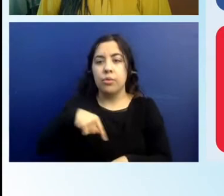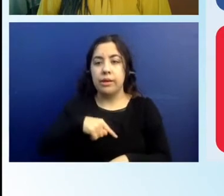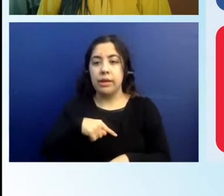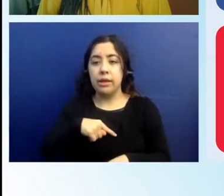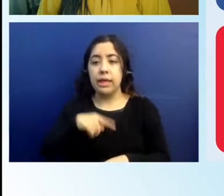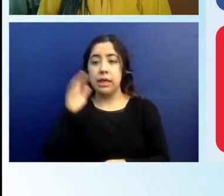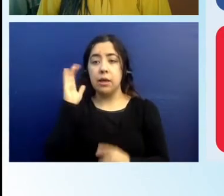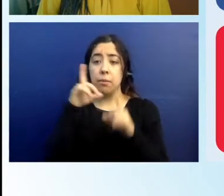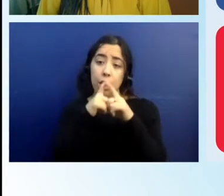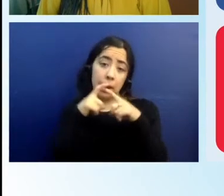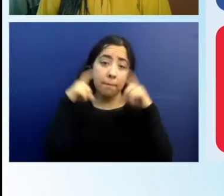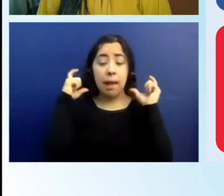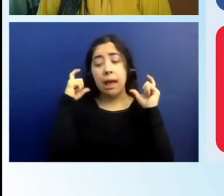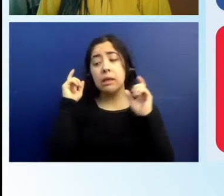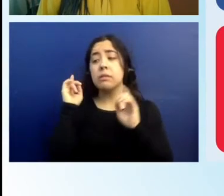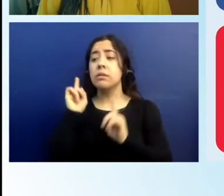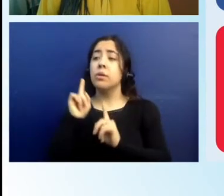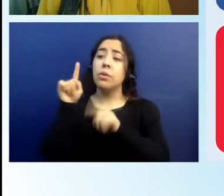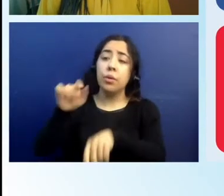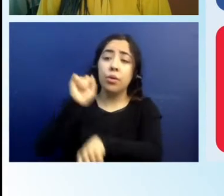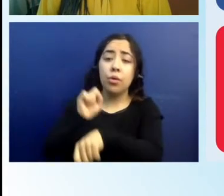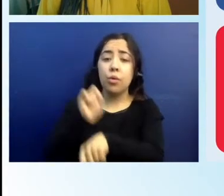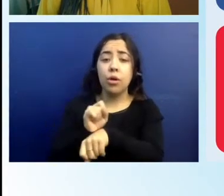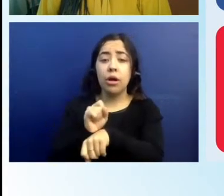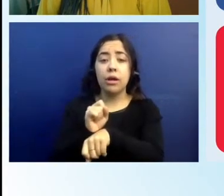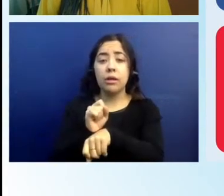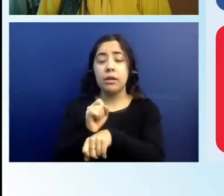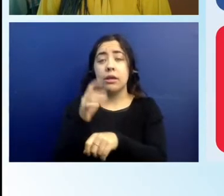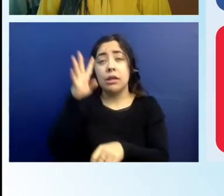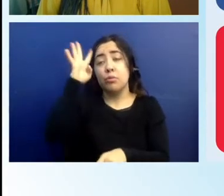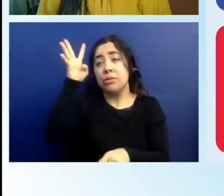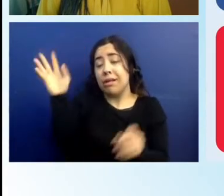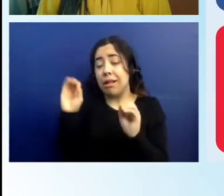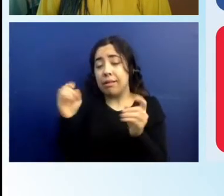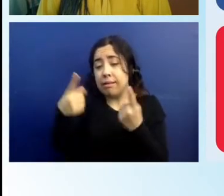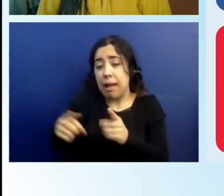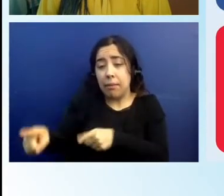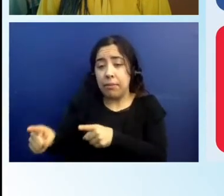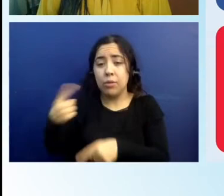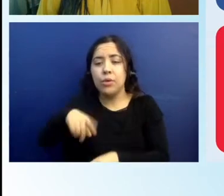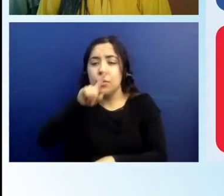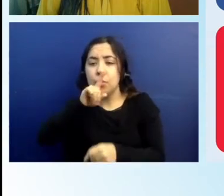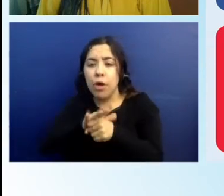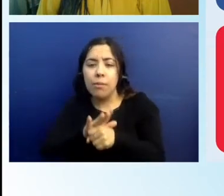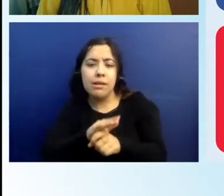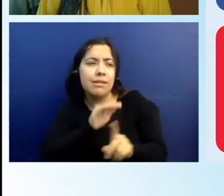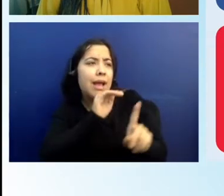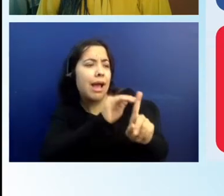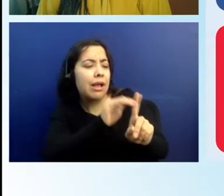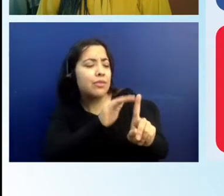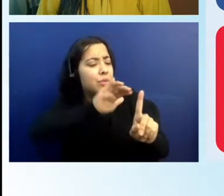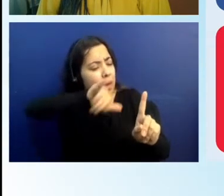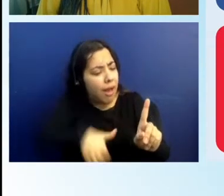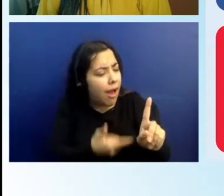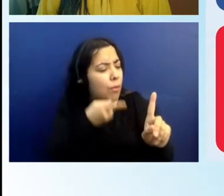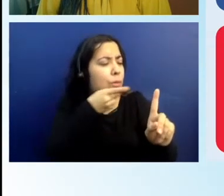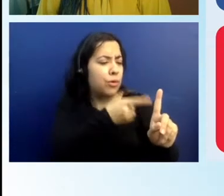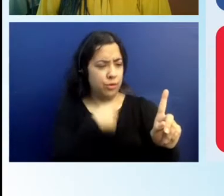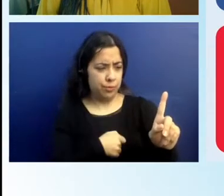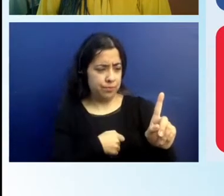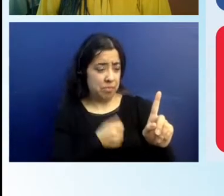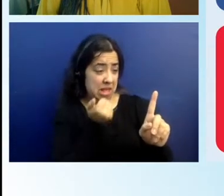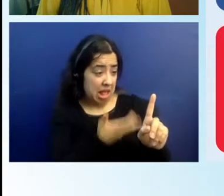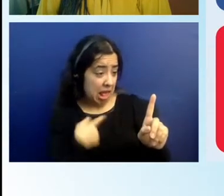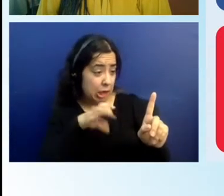as if nothing is happening. We promise to ask one another moving forward, how are you? Is there anything I